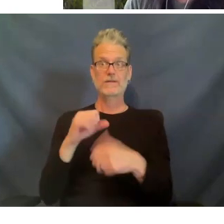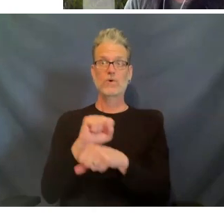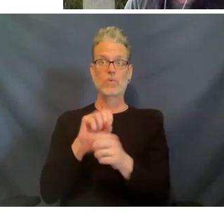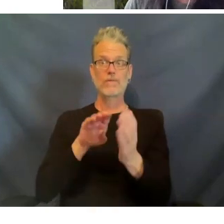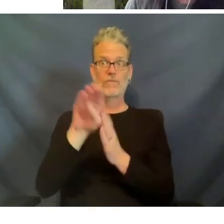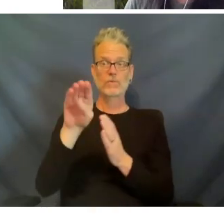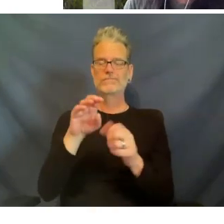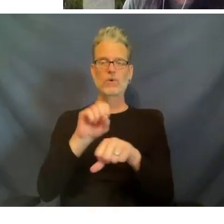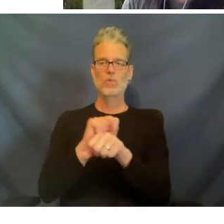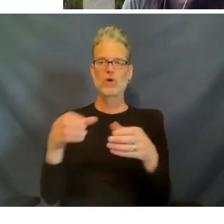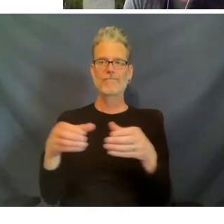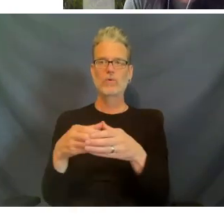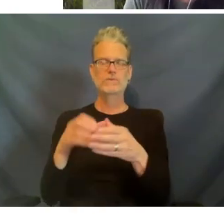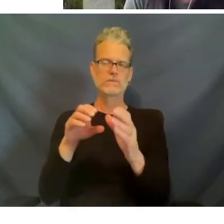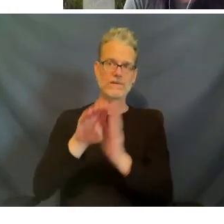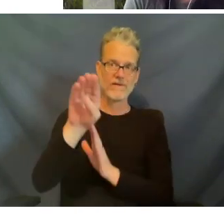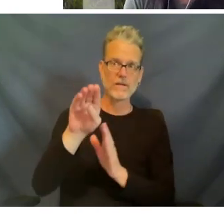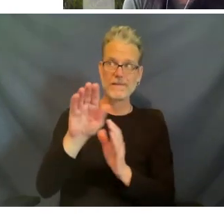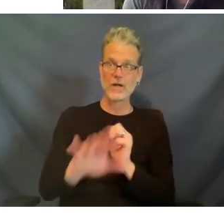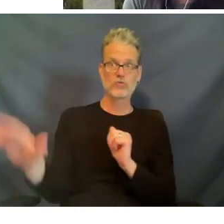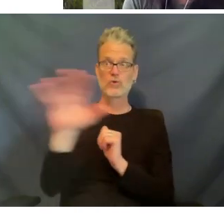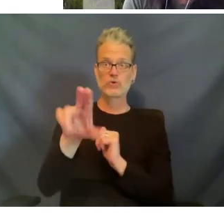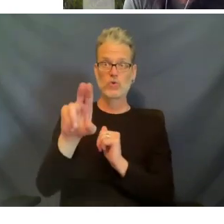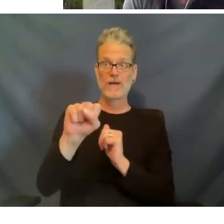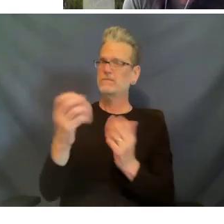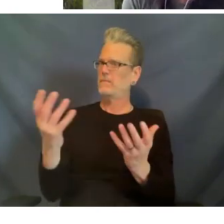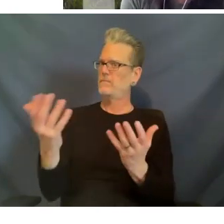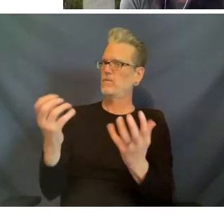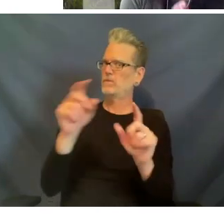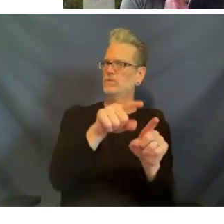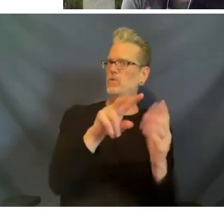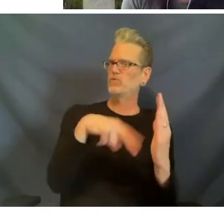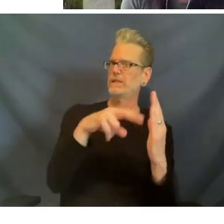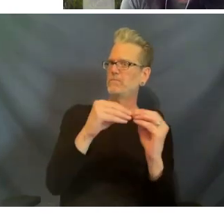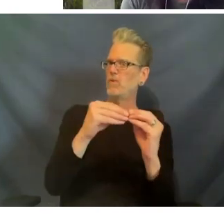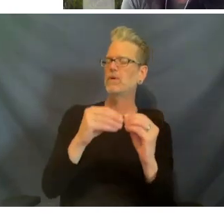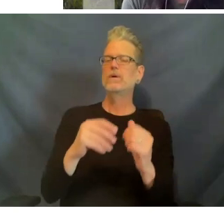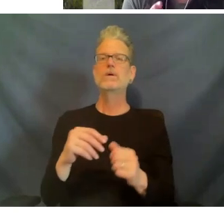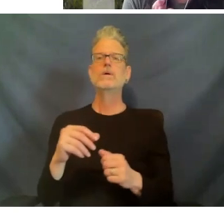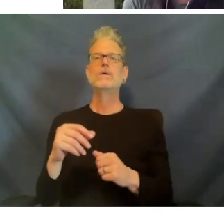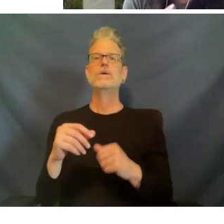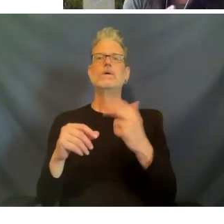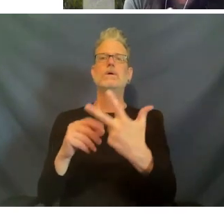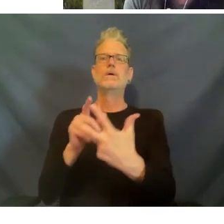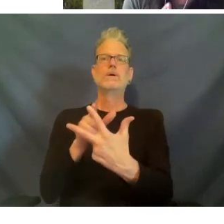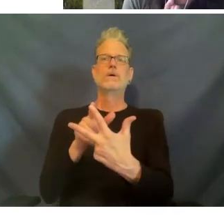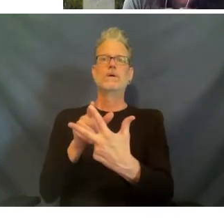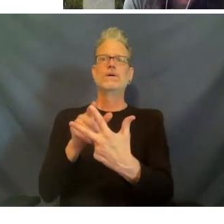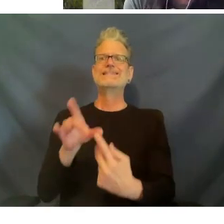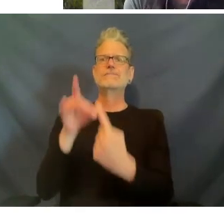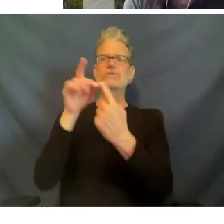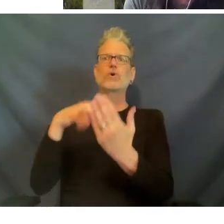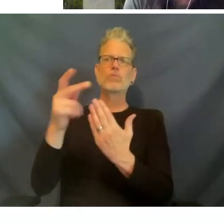activities across the nation, you may want to learn more about this hub on our website. Our second hub has to do with special programs